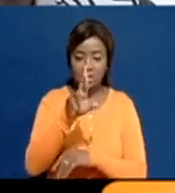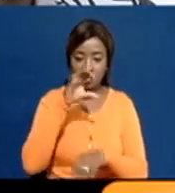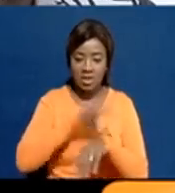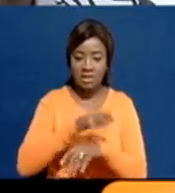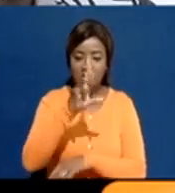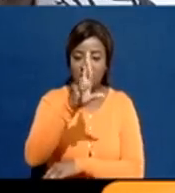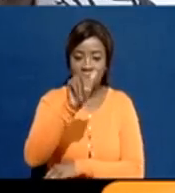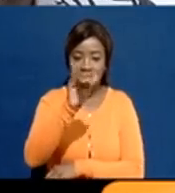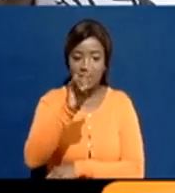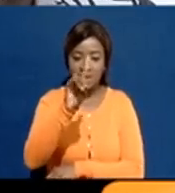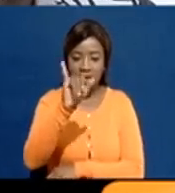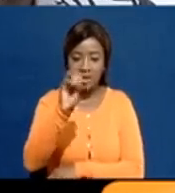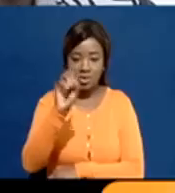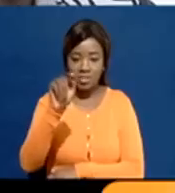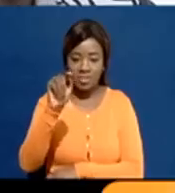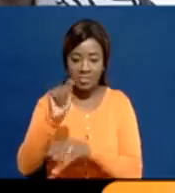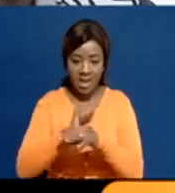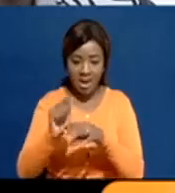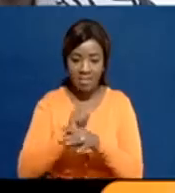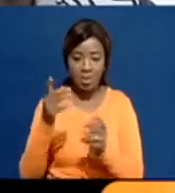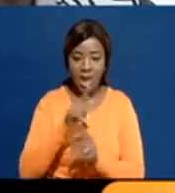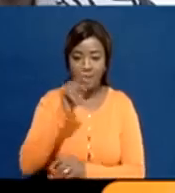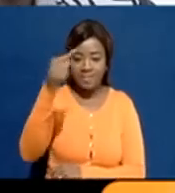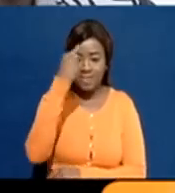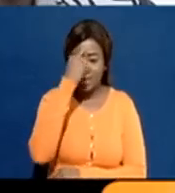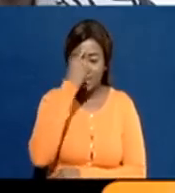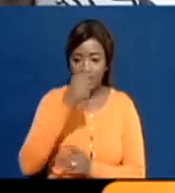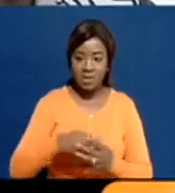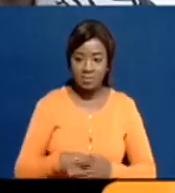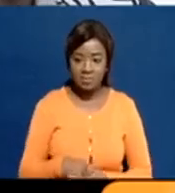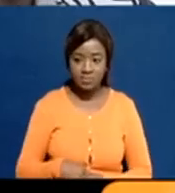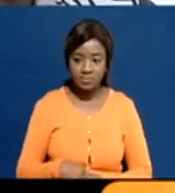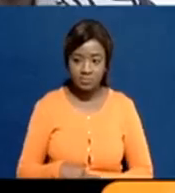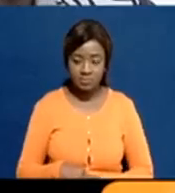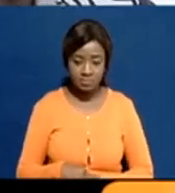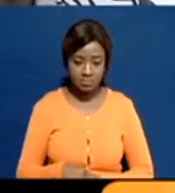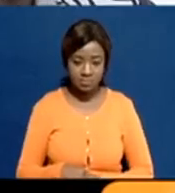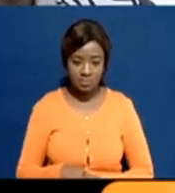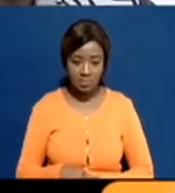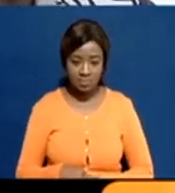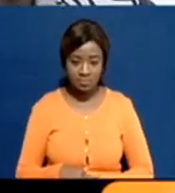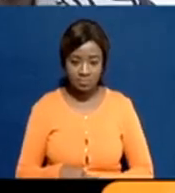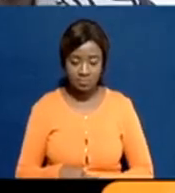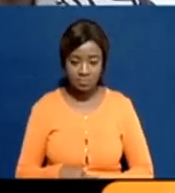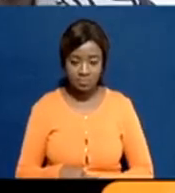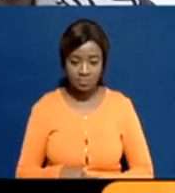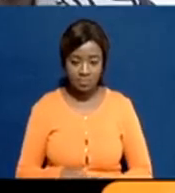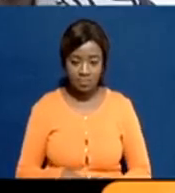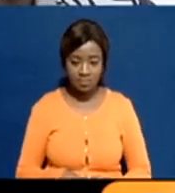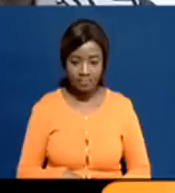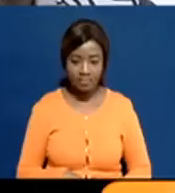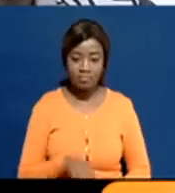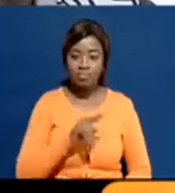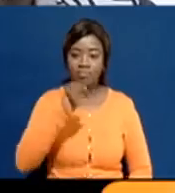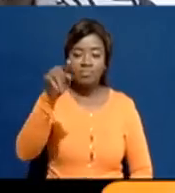you decided to also do treatment there. Many Kenyans decide to go abroad. Thanks, because of the cost. You know, what was that experience